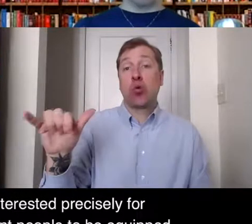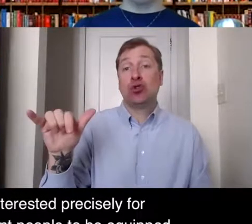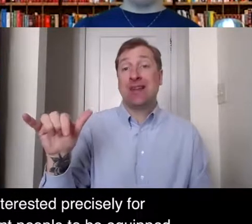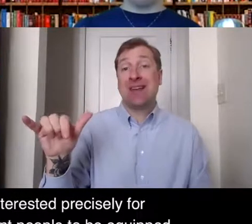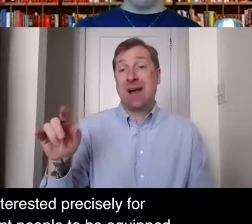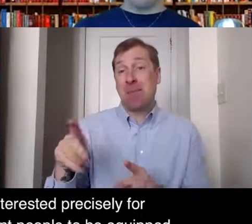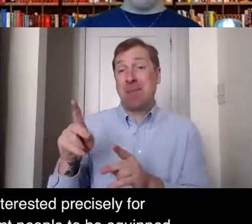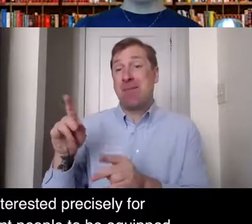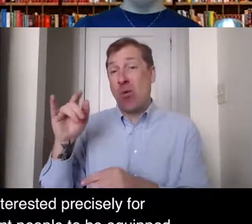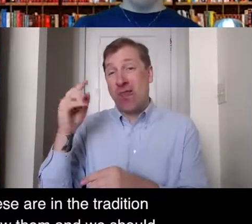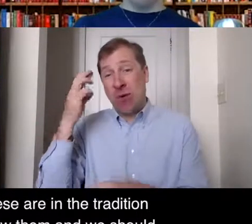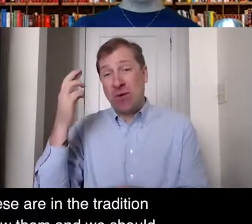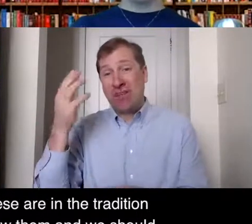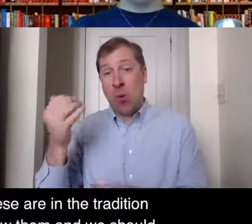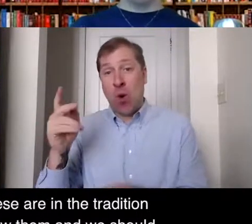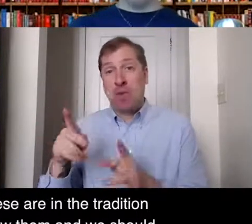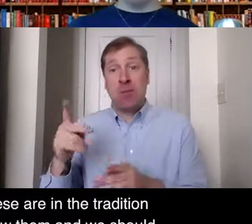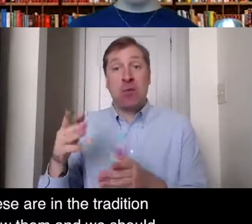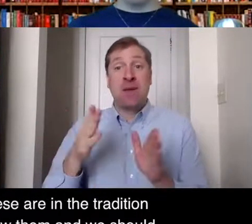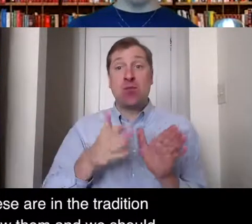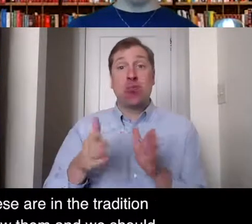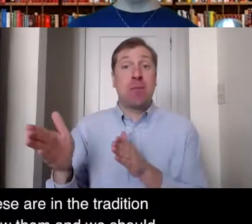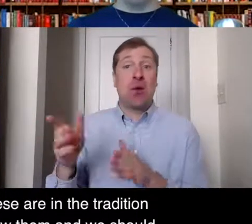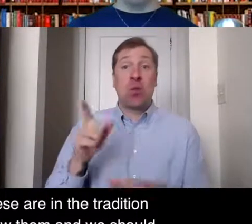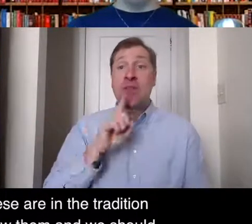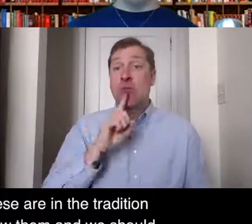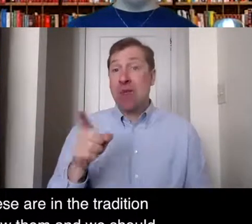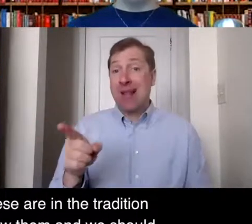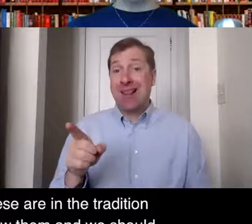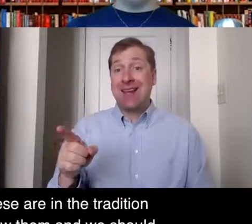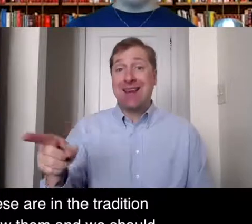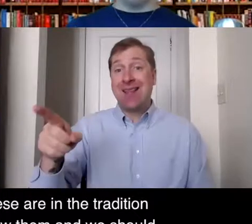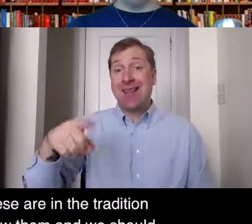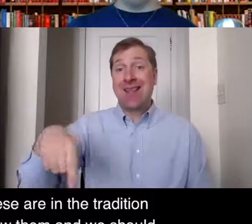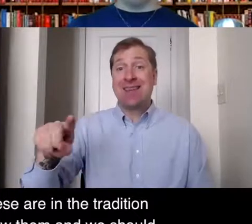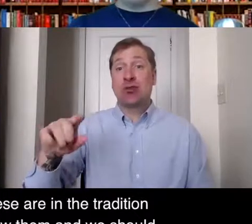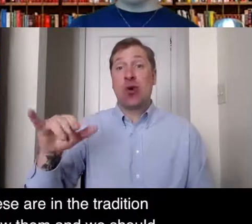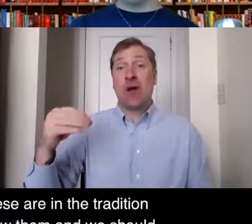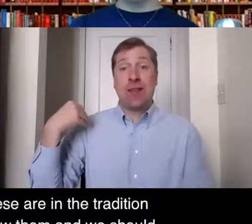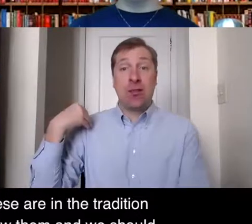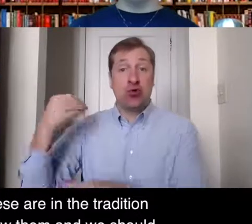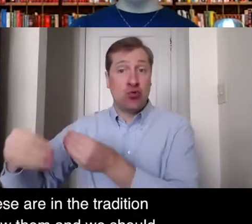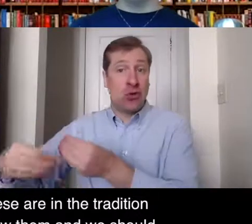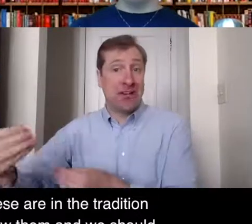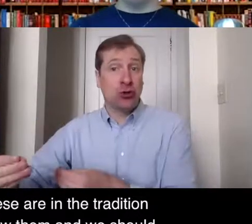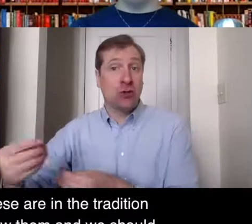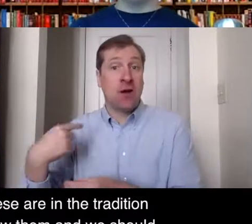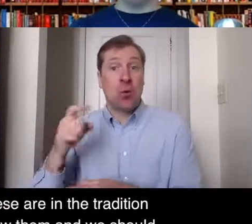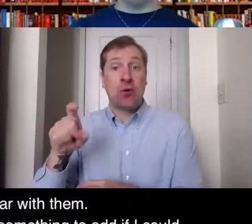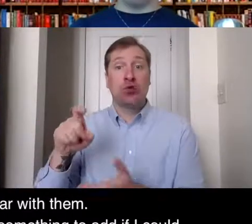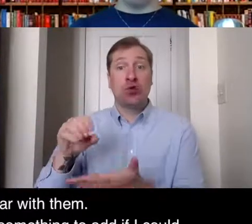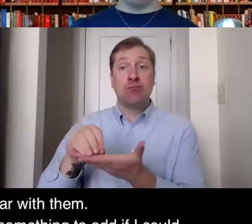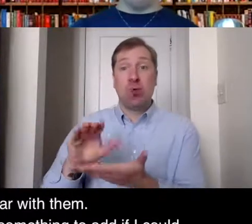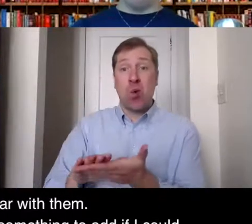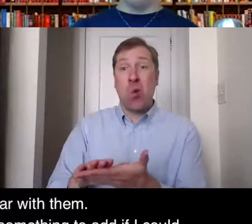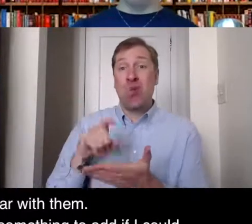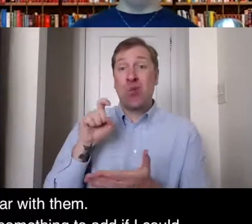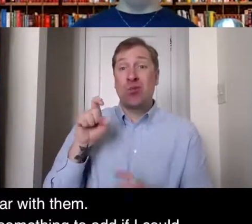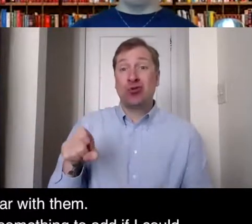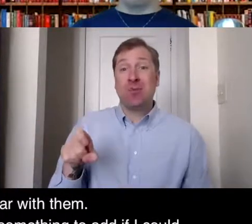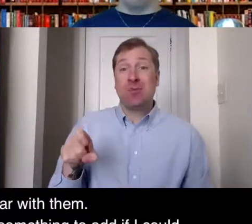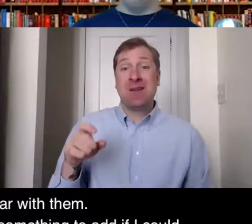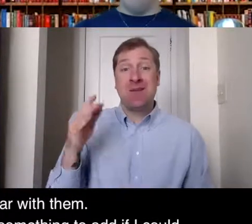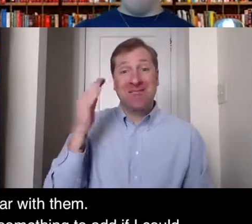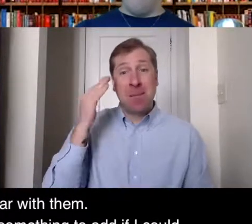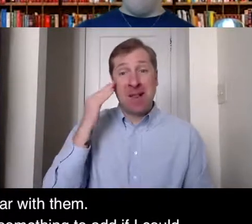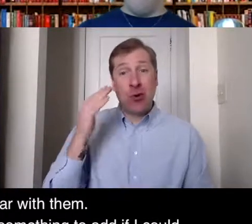I want people to be equipped with the reality that these are in the tradition and that we should know them and we should be very